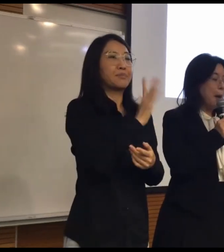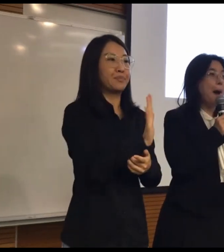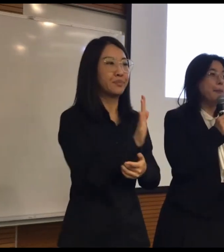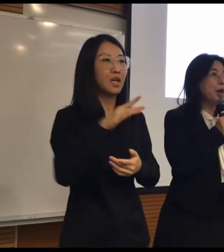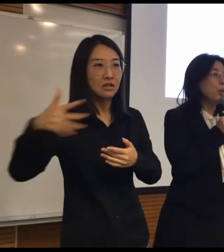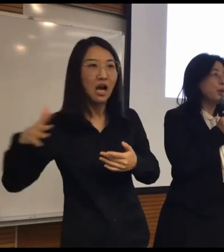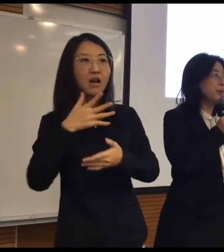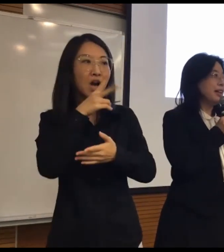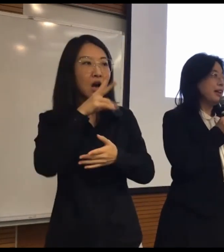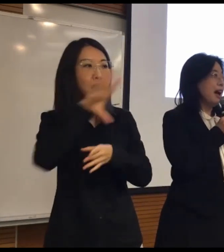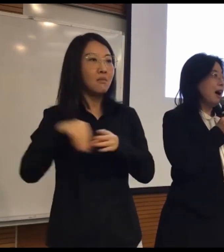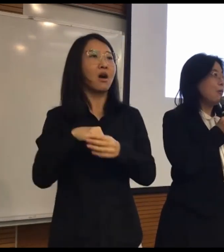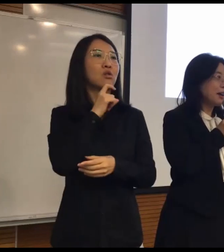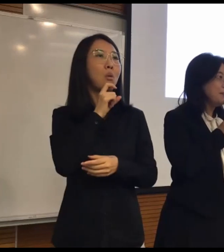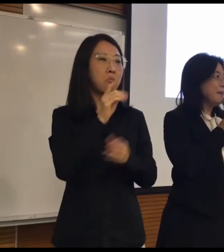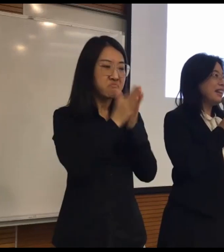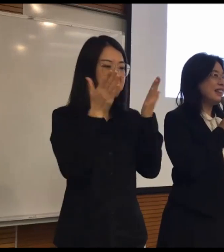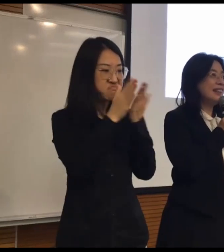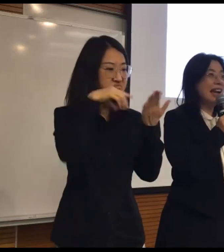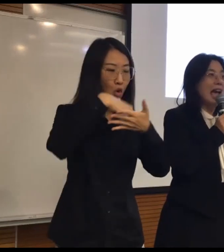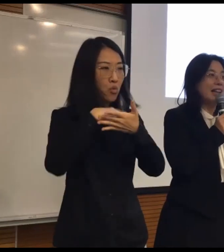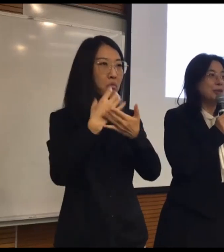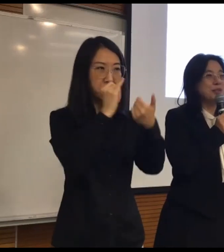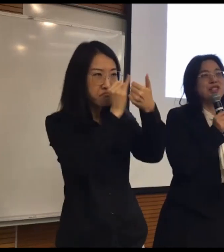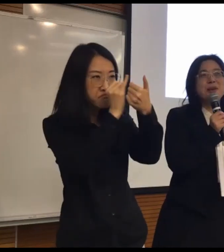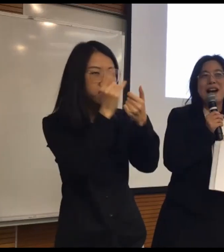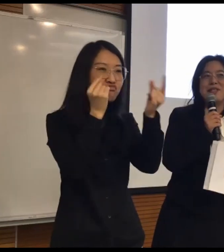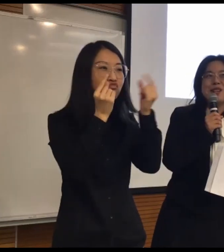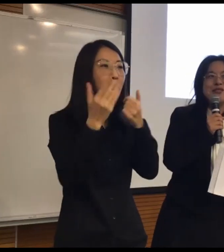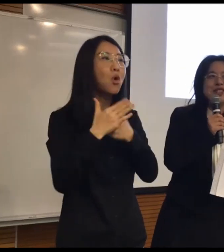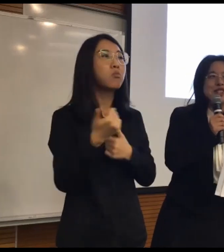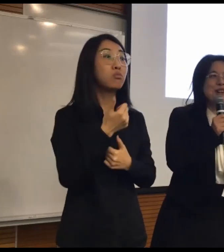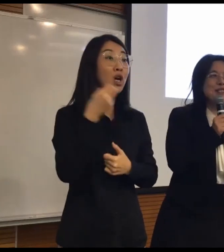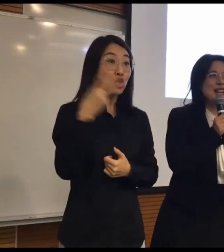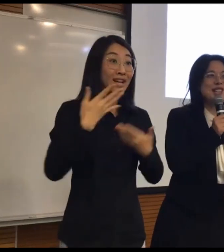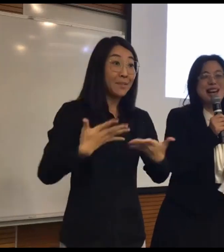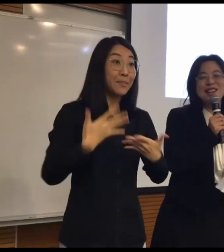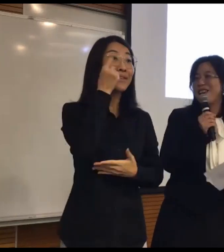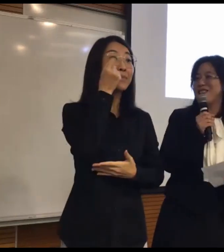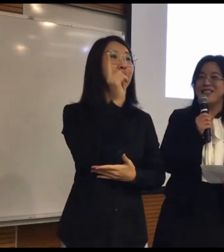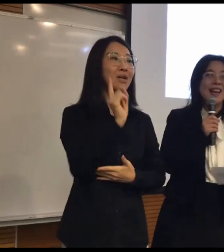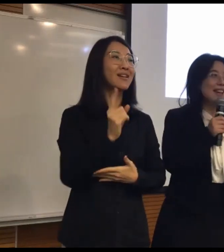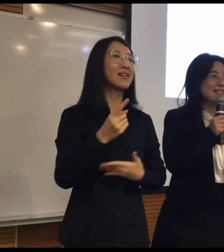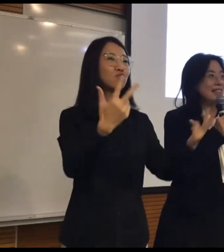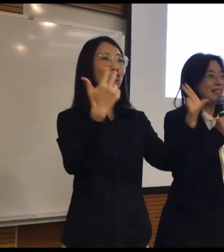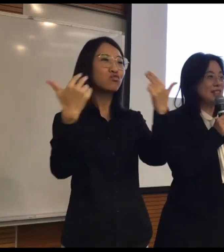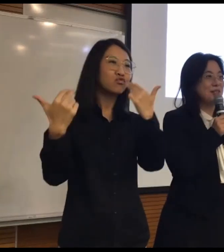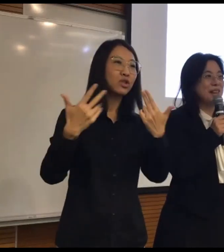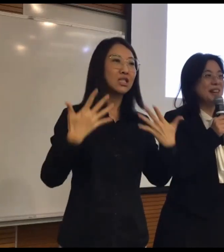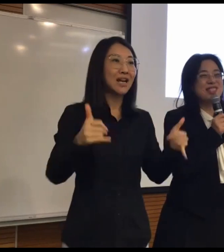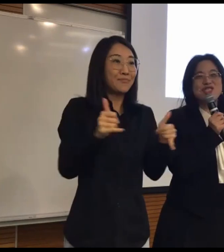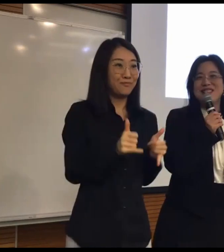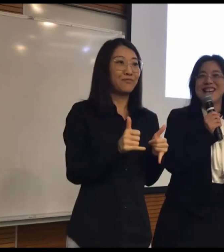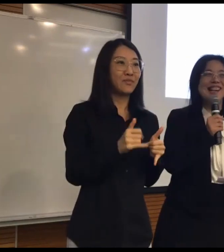So we really welcome him here. And also today we have a special feature of the session. As you can see, standing next